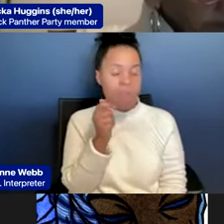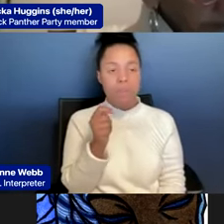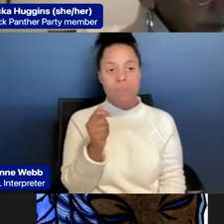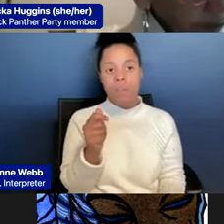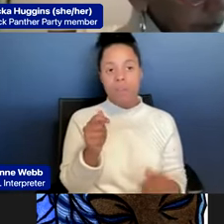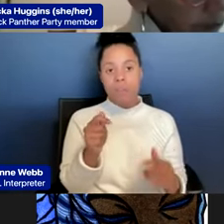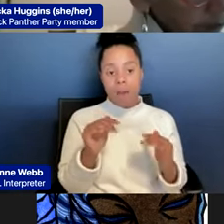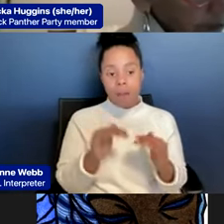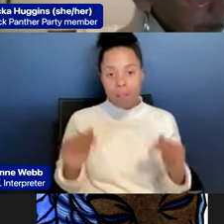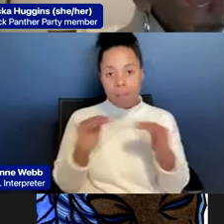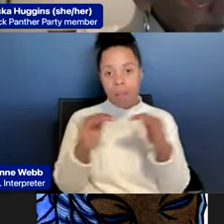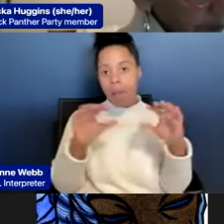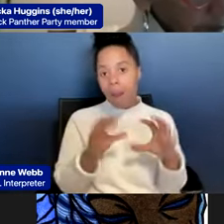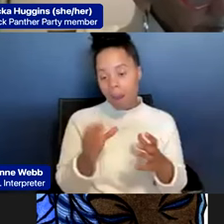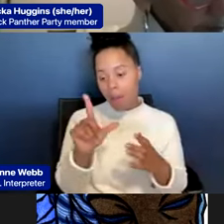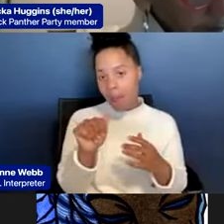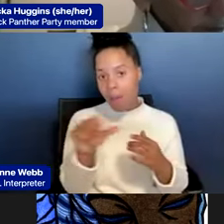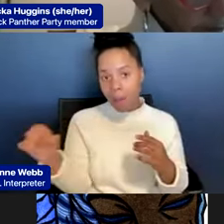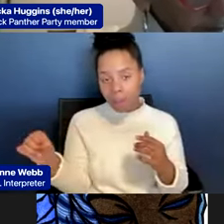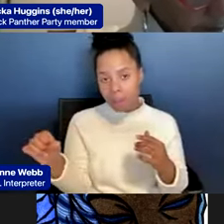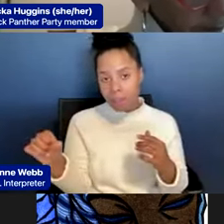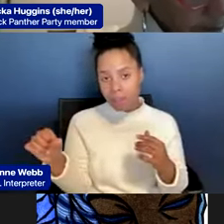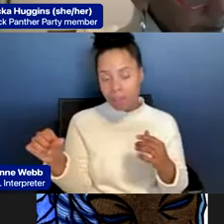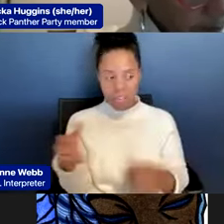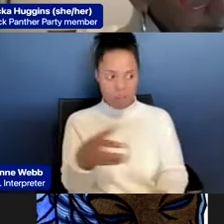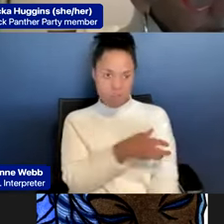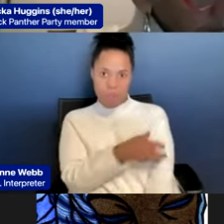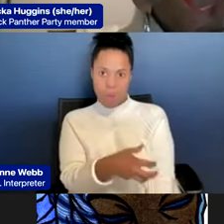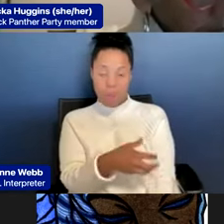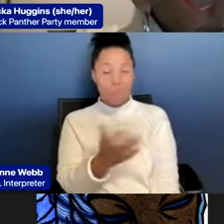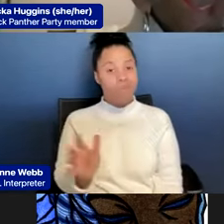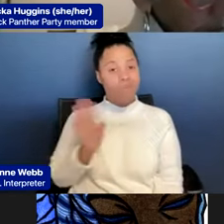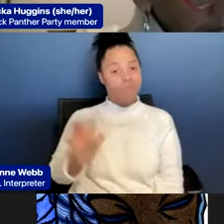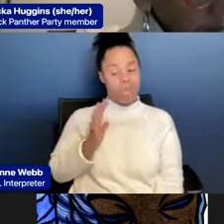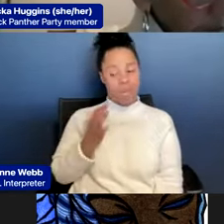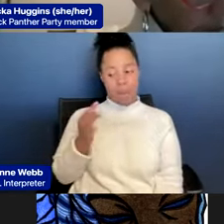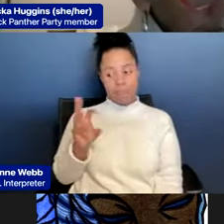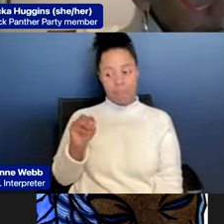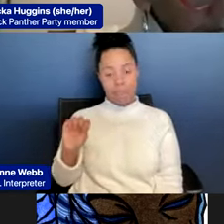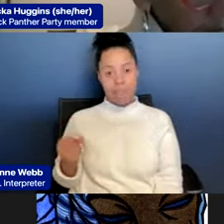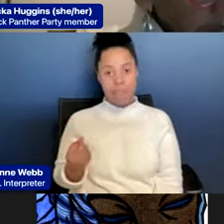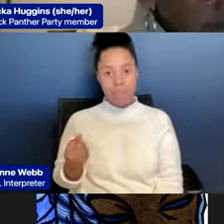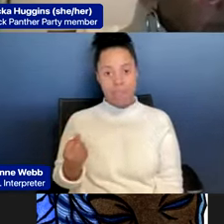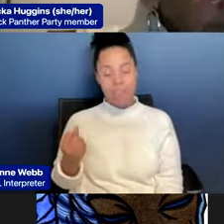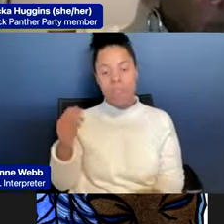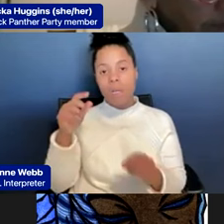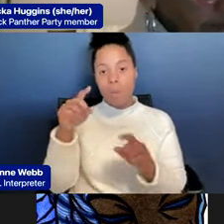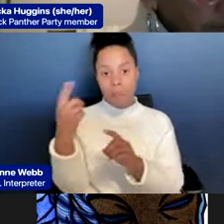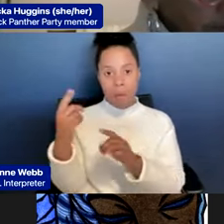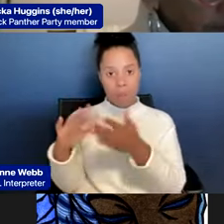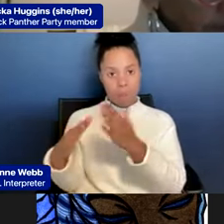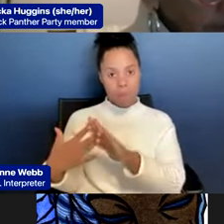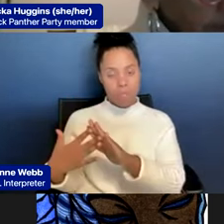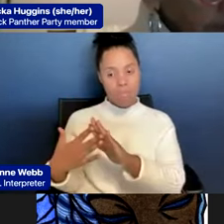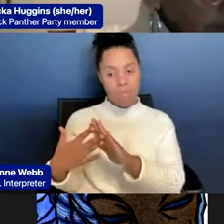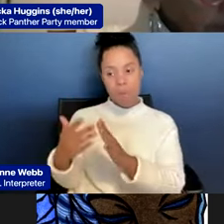Indeed, in many Black communities in the 1960s, even today, the Black community is seen as a zone of non-being,